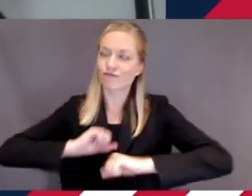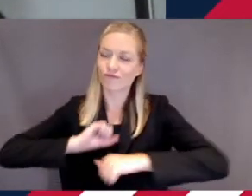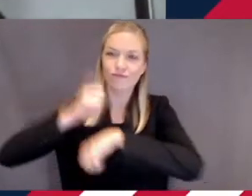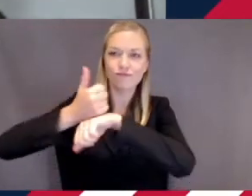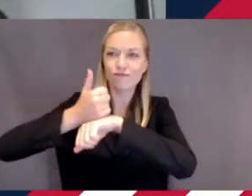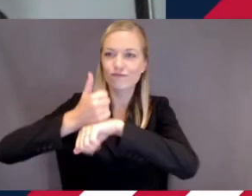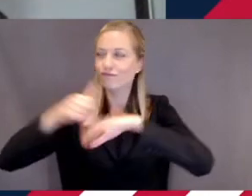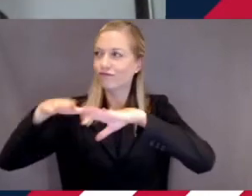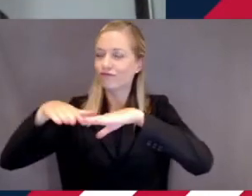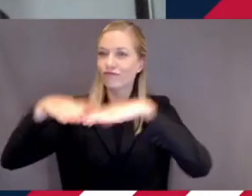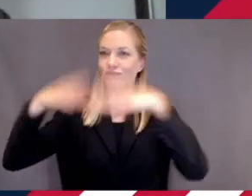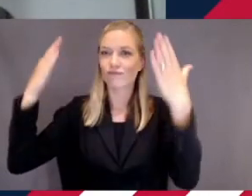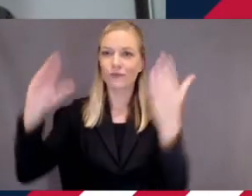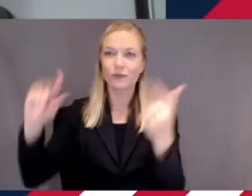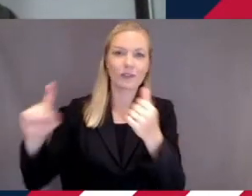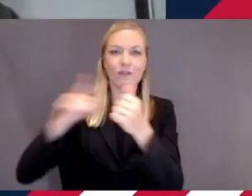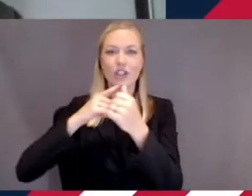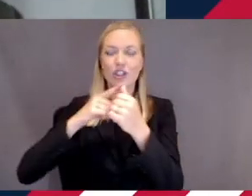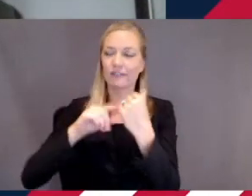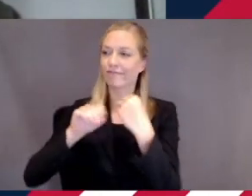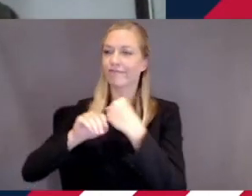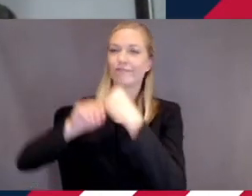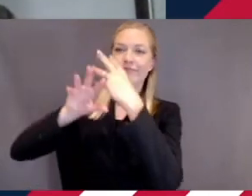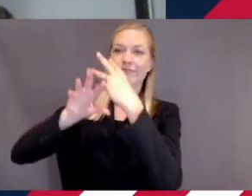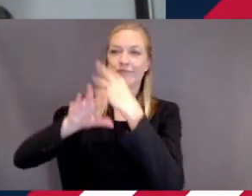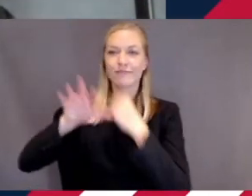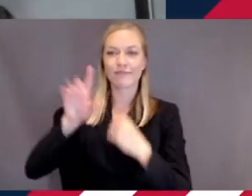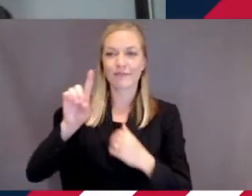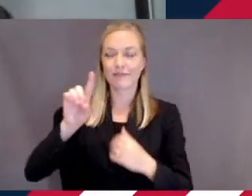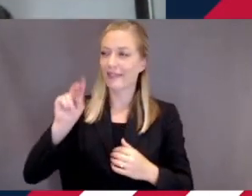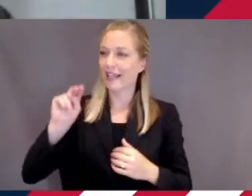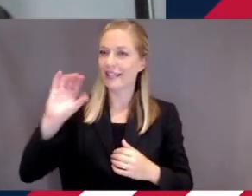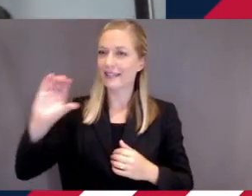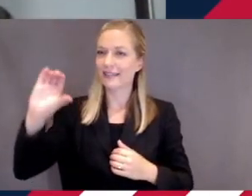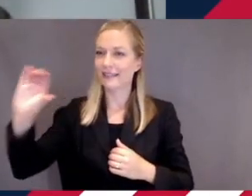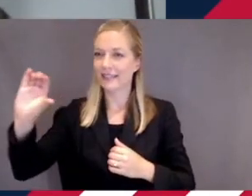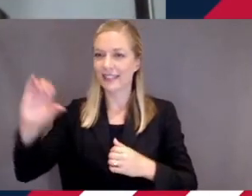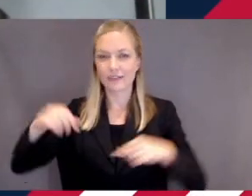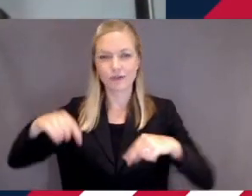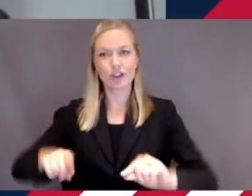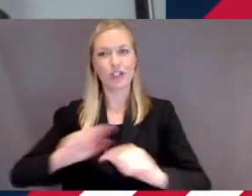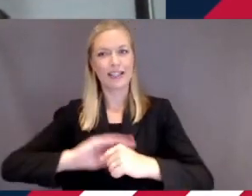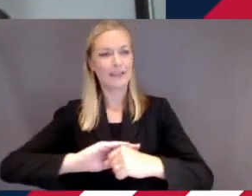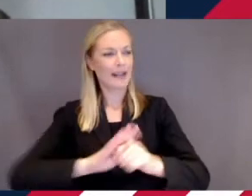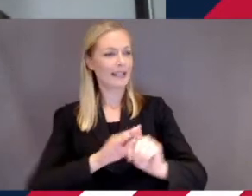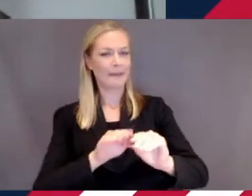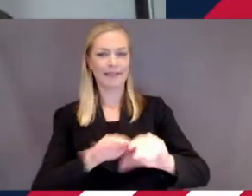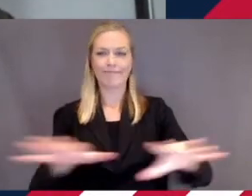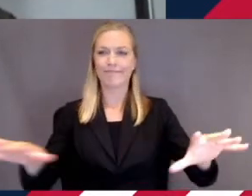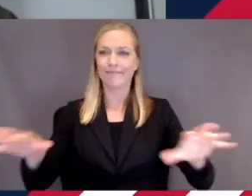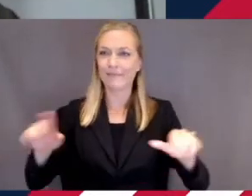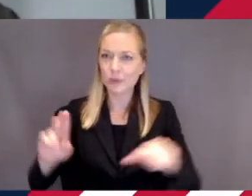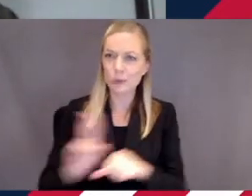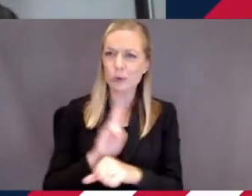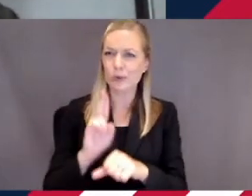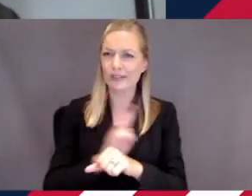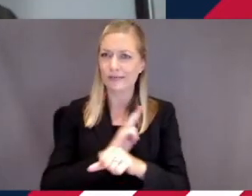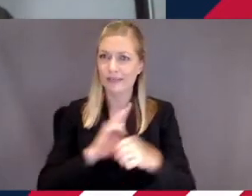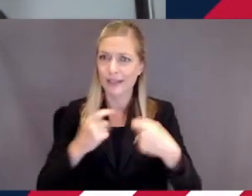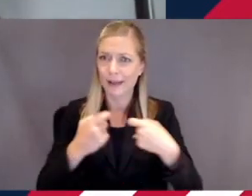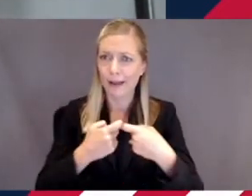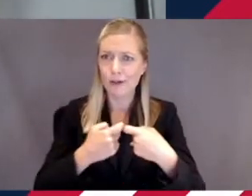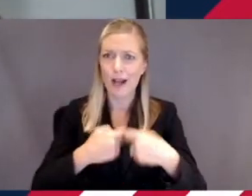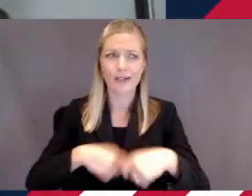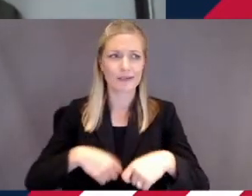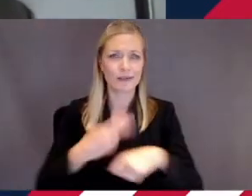pandemic, having to do it electronically and virtually. And I think we did a